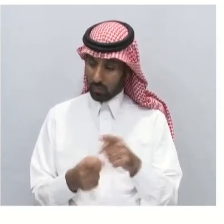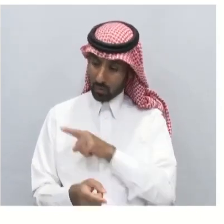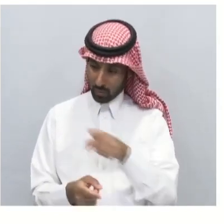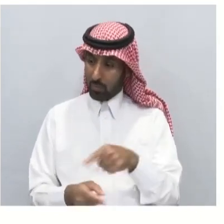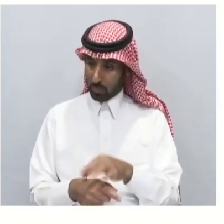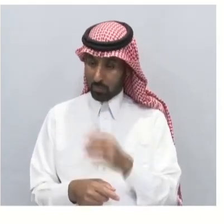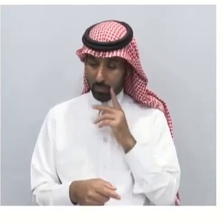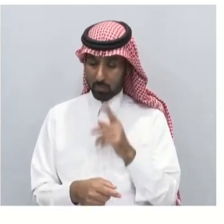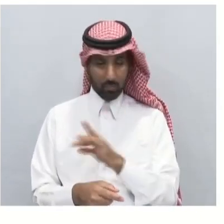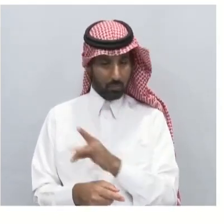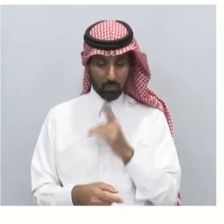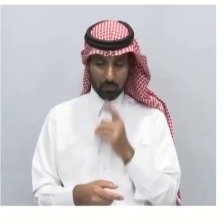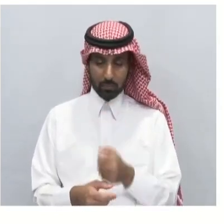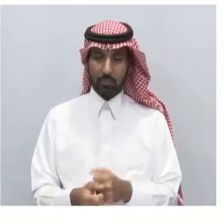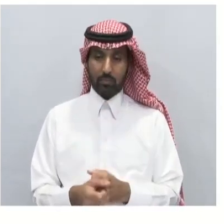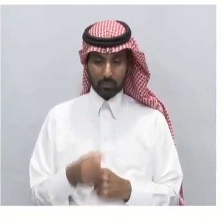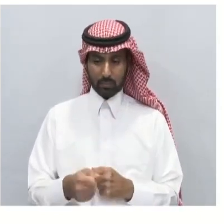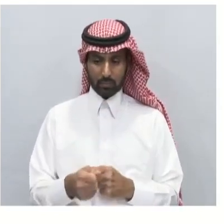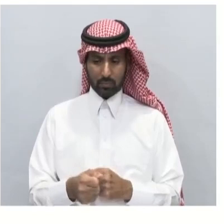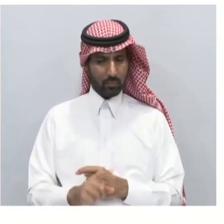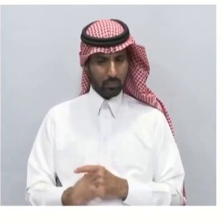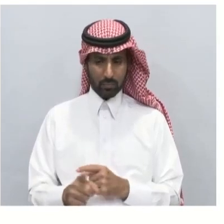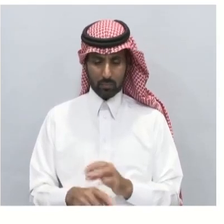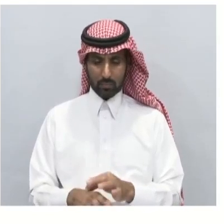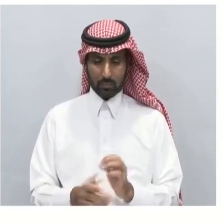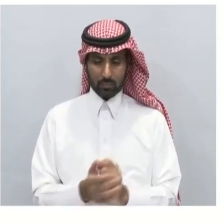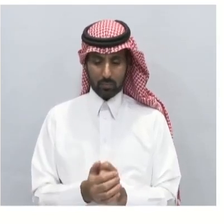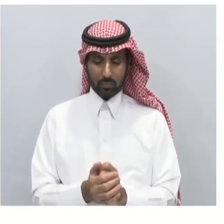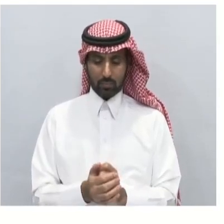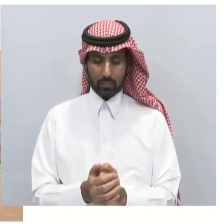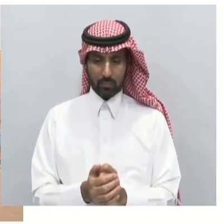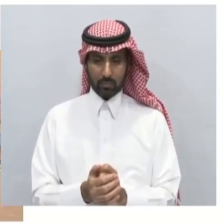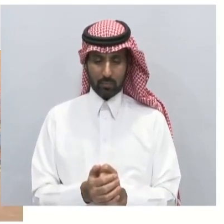it isn't common for people to shake hands. Okay?